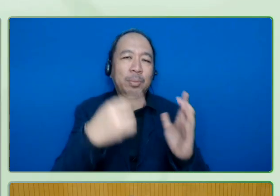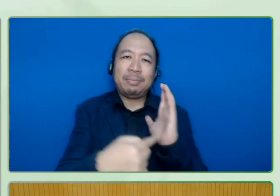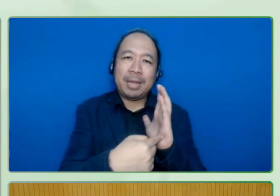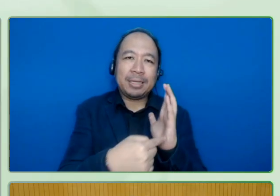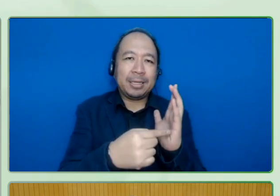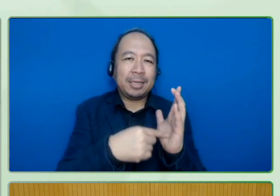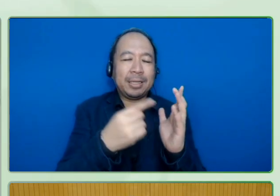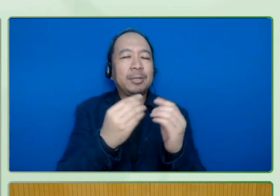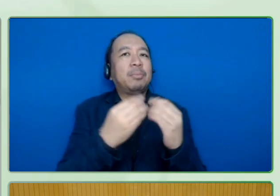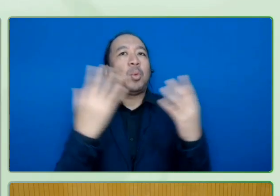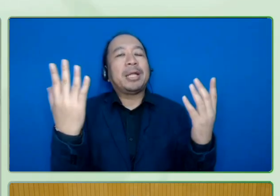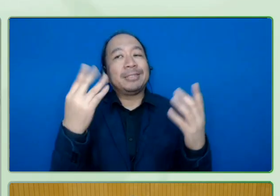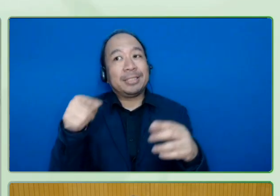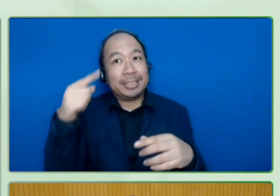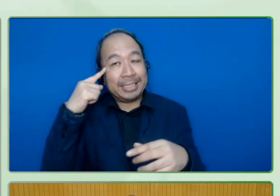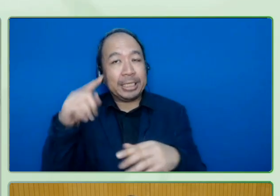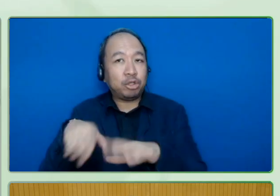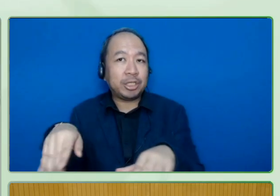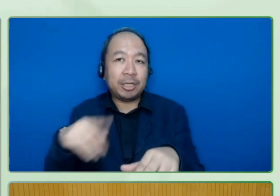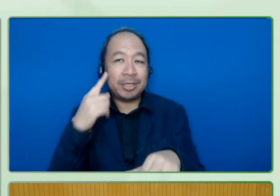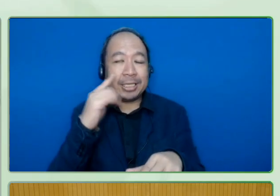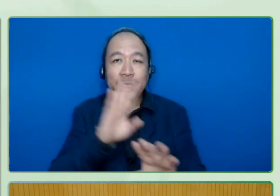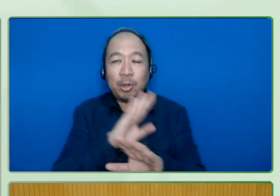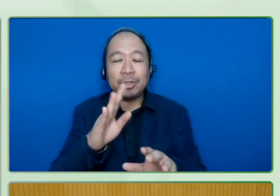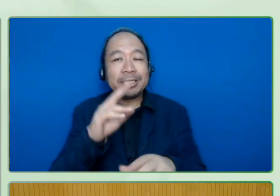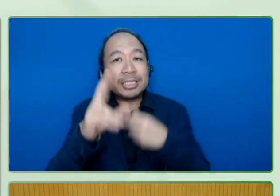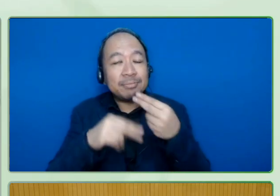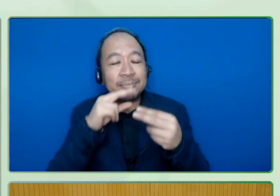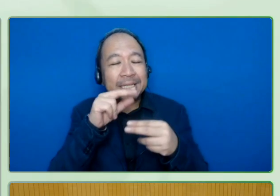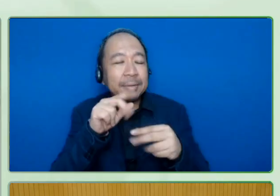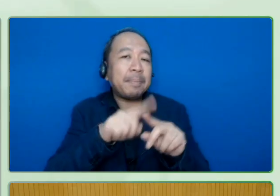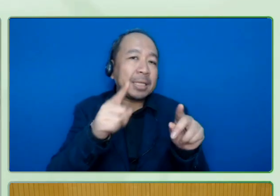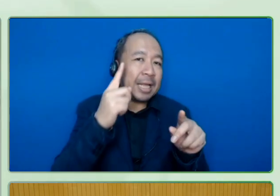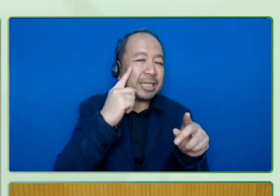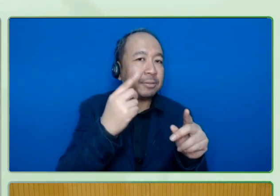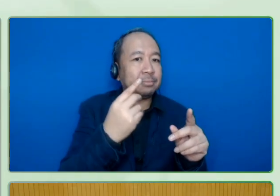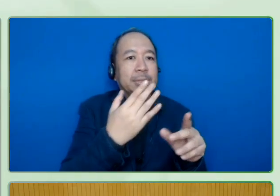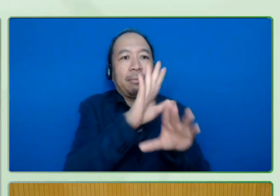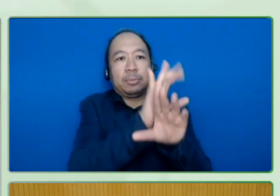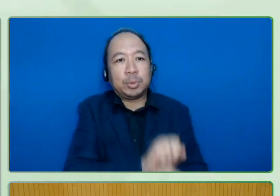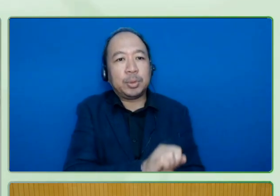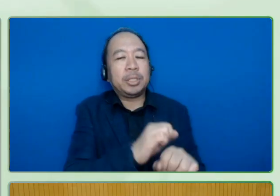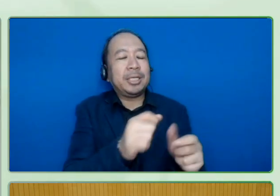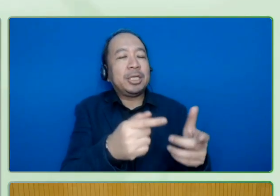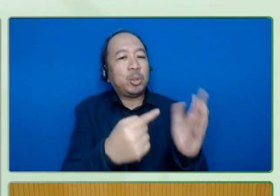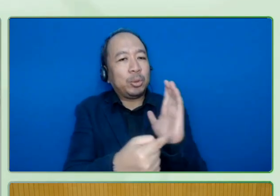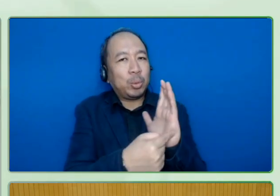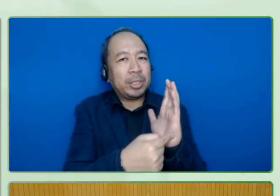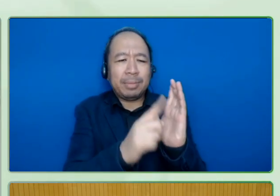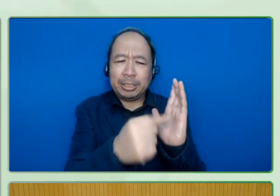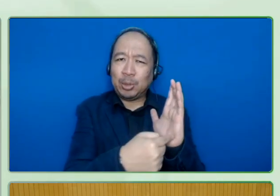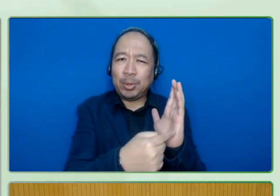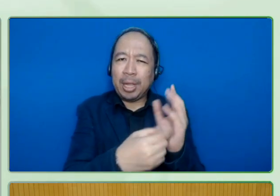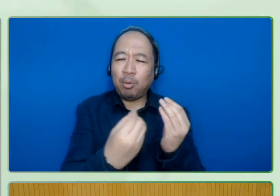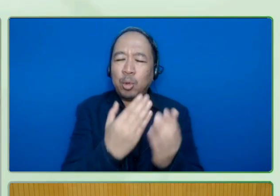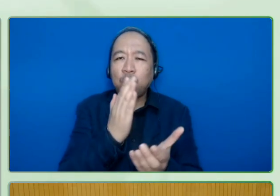for children, children don't speak, they use too much time. What if we could use technology in the right way? To use it safely, to use